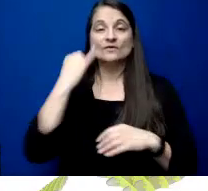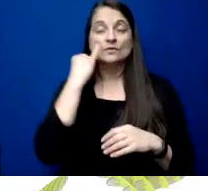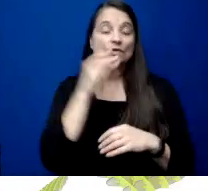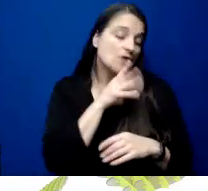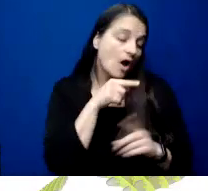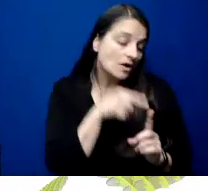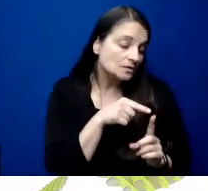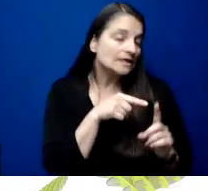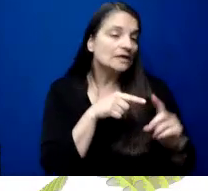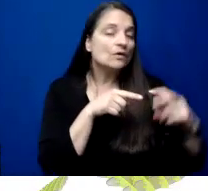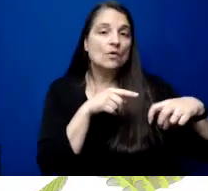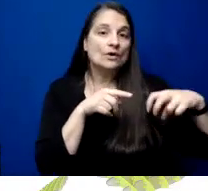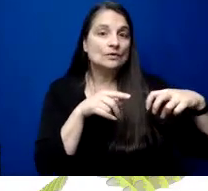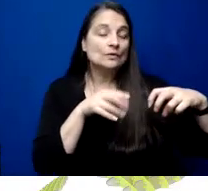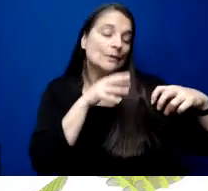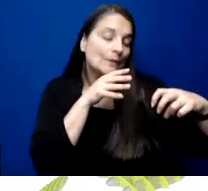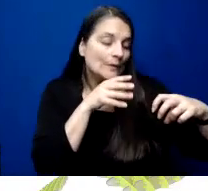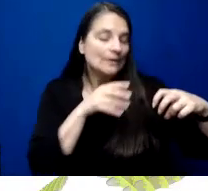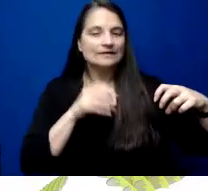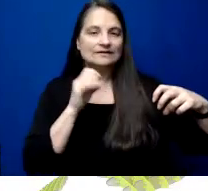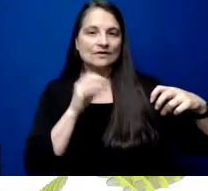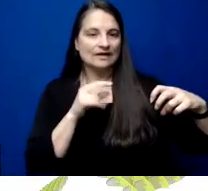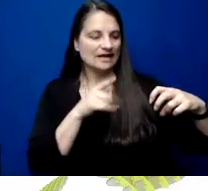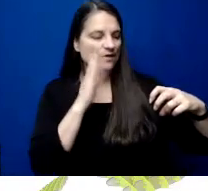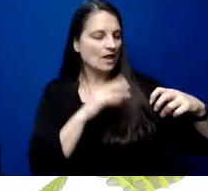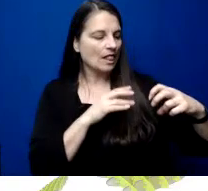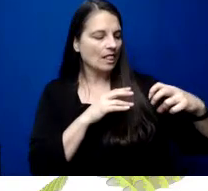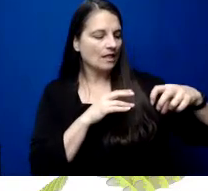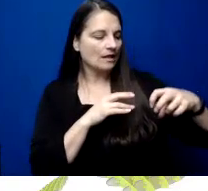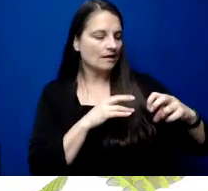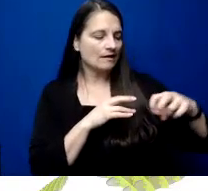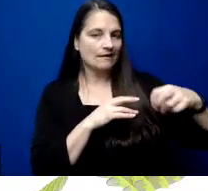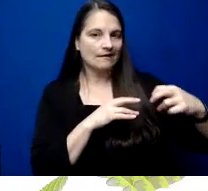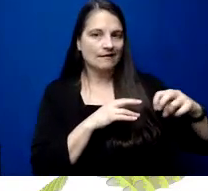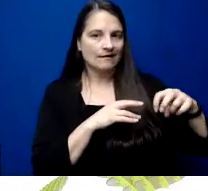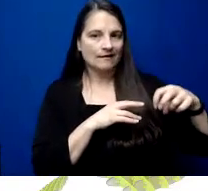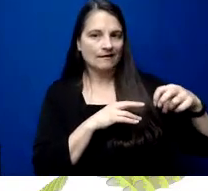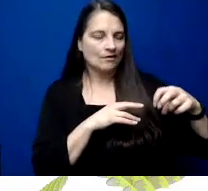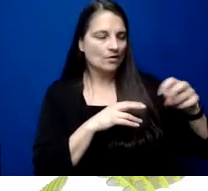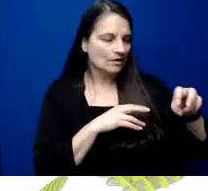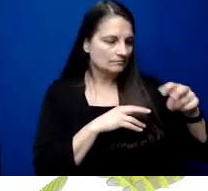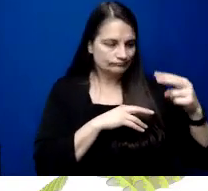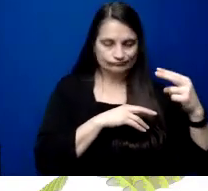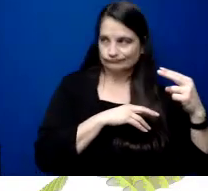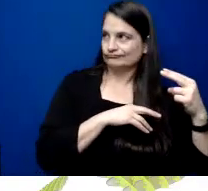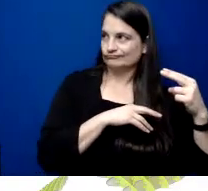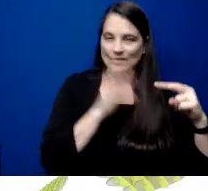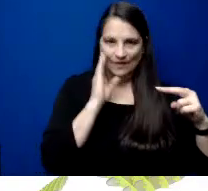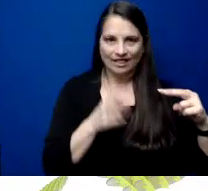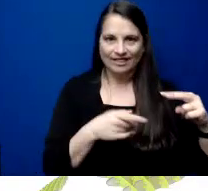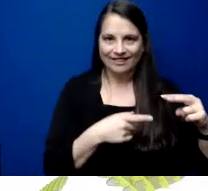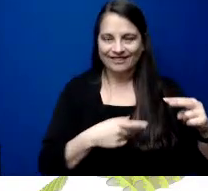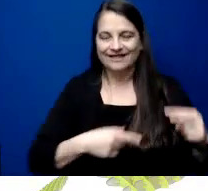it or pet it, it will kind of move its body or head to turn to look at you.